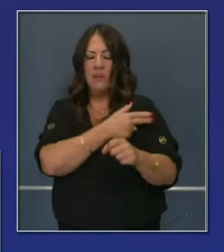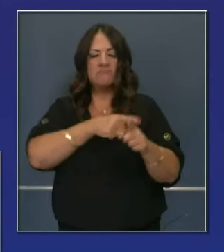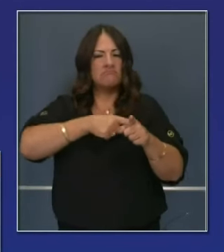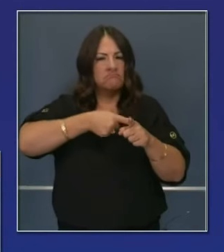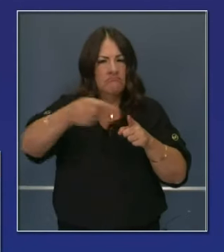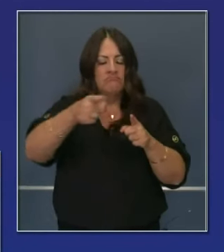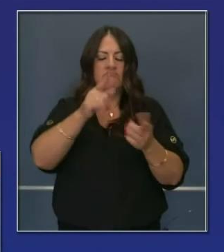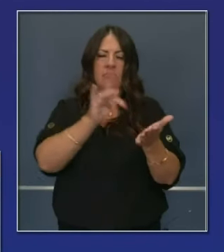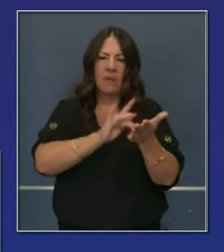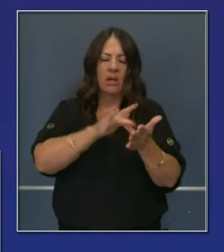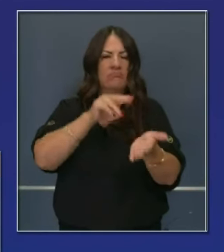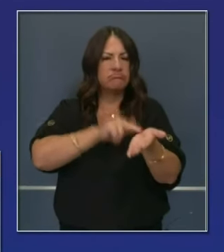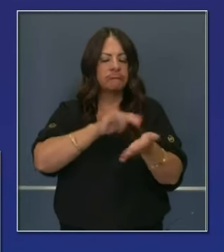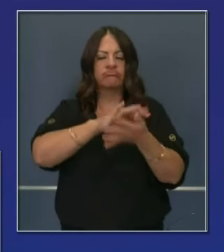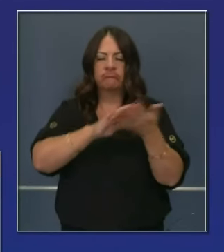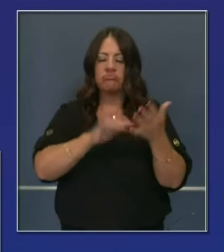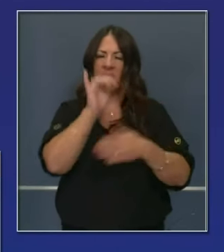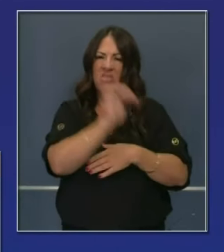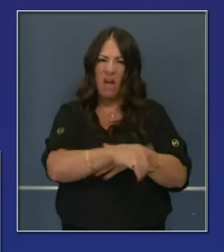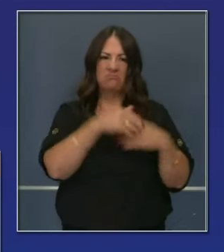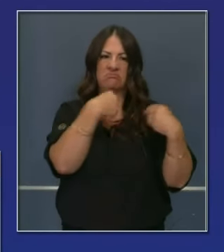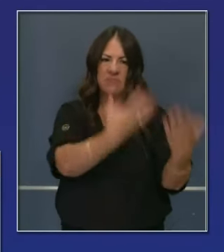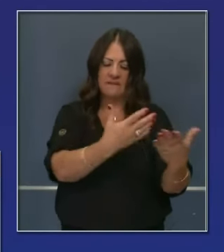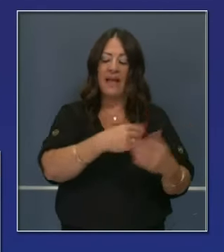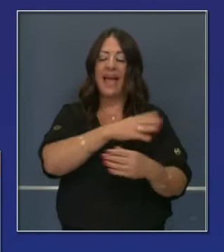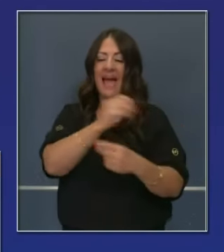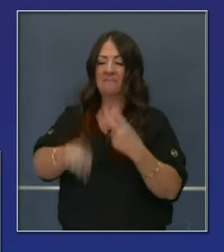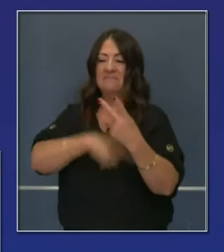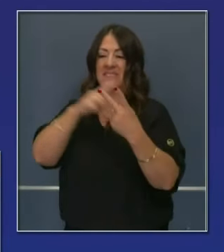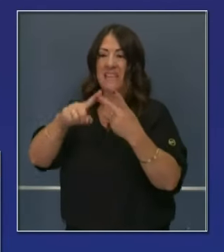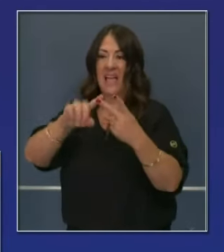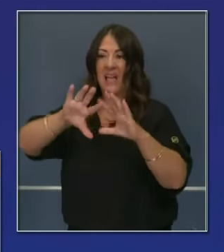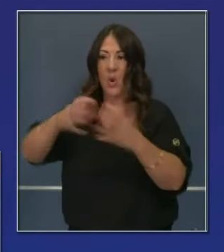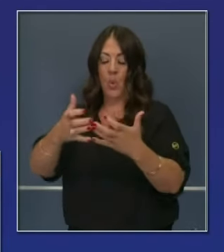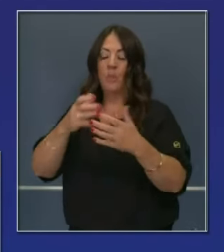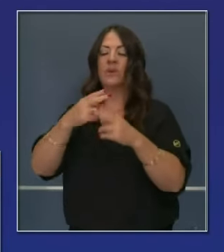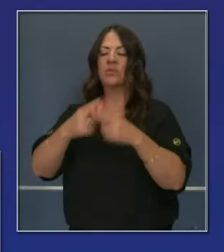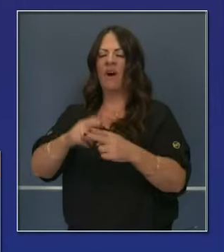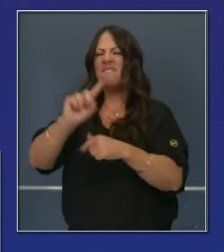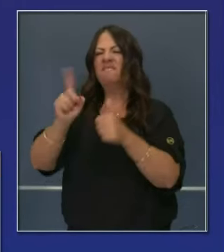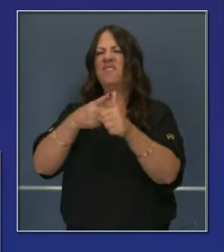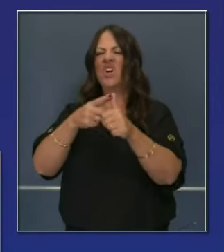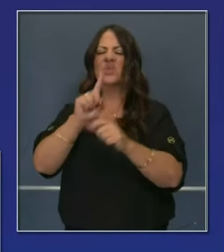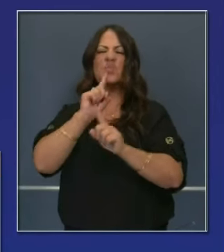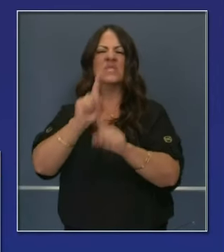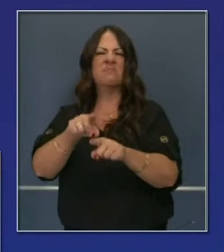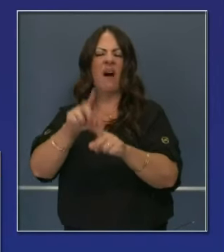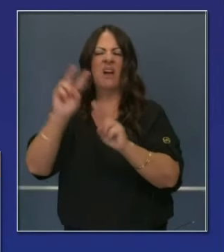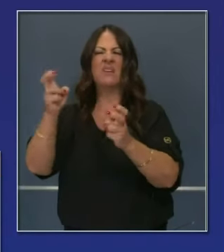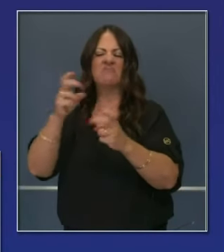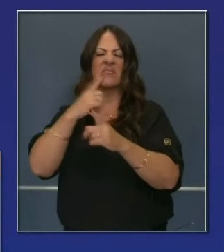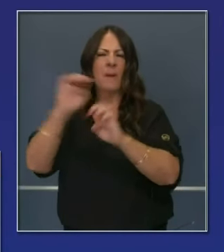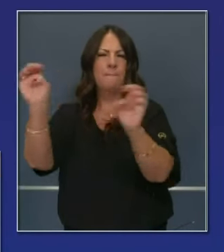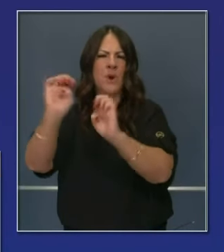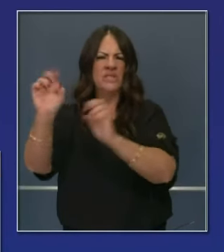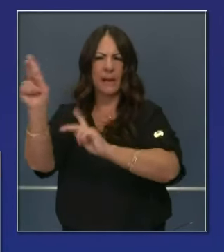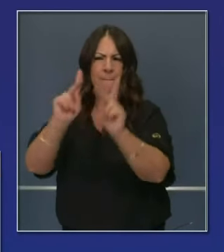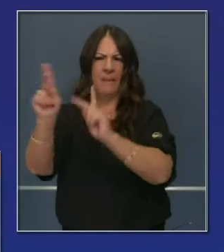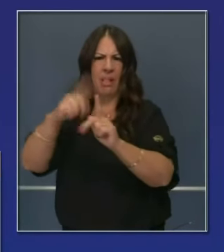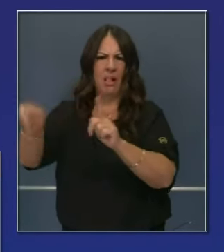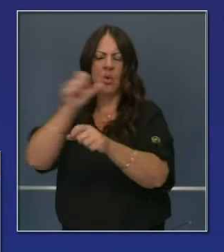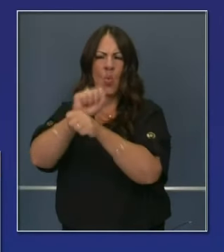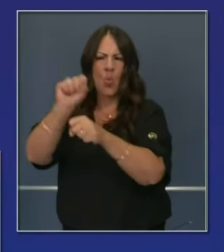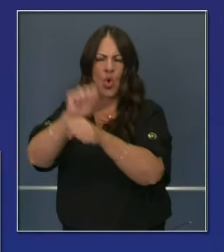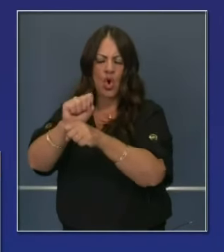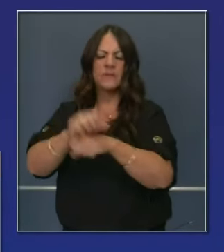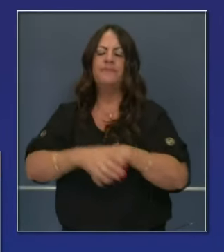limited first phase supply, and I'll in a moment give you a sense of what I mean by limited, also focuses on